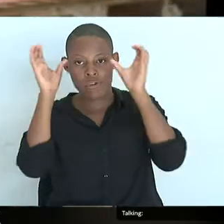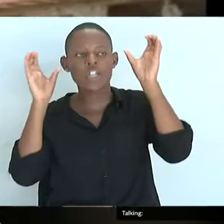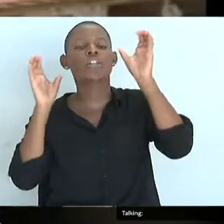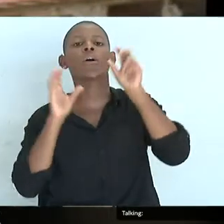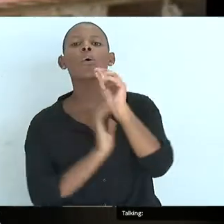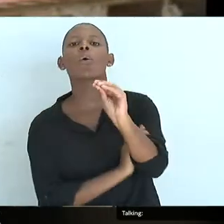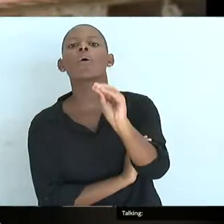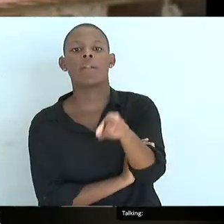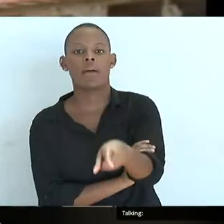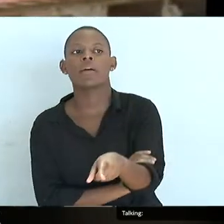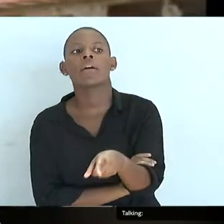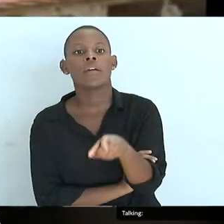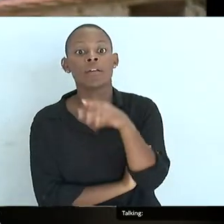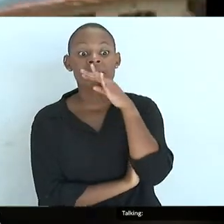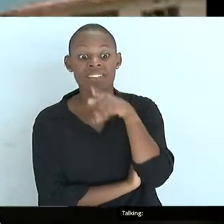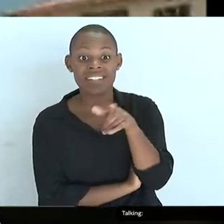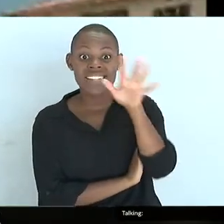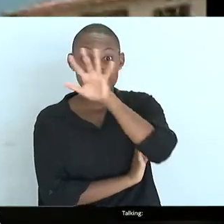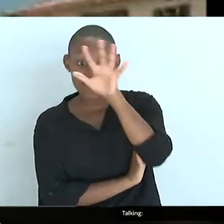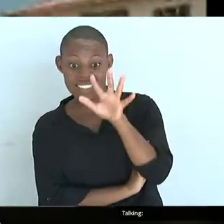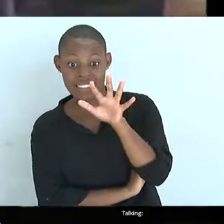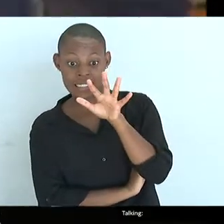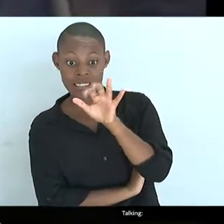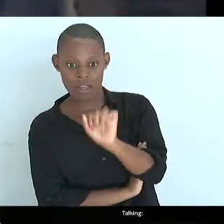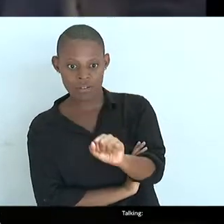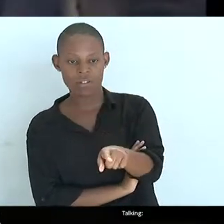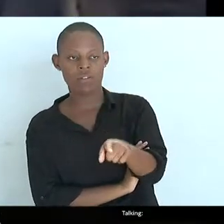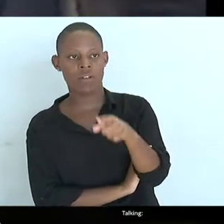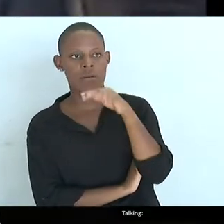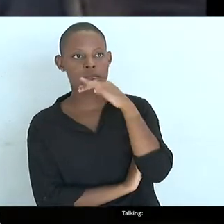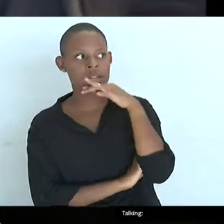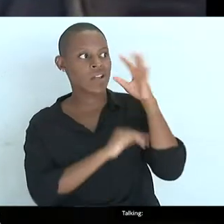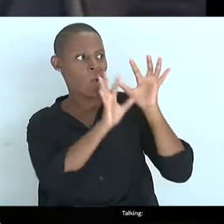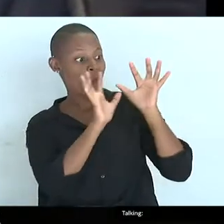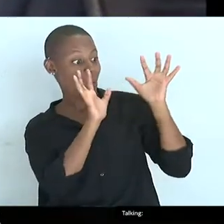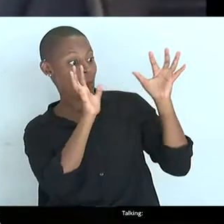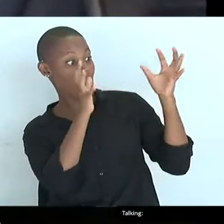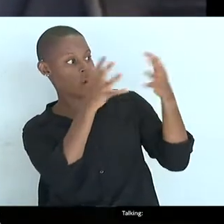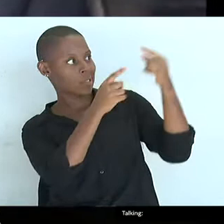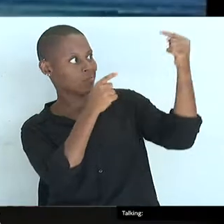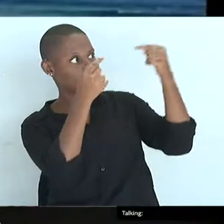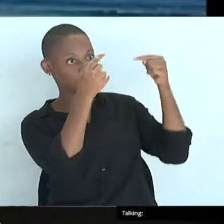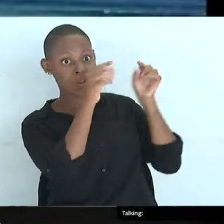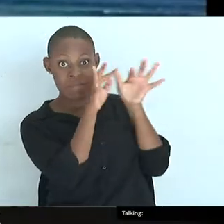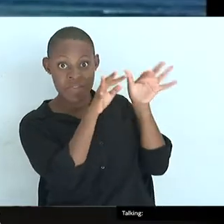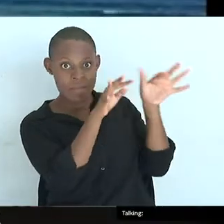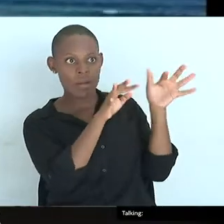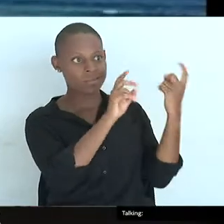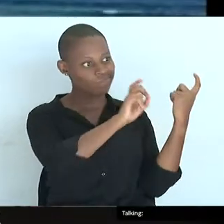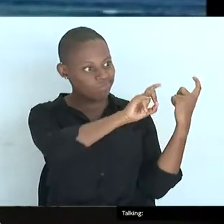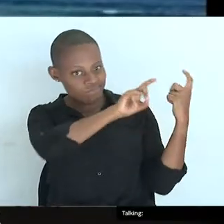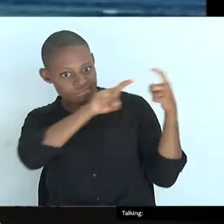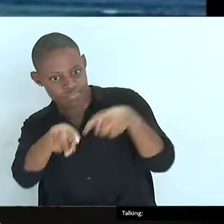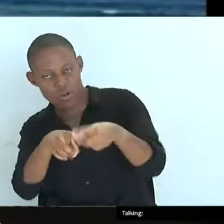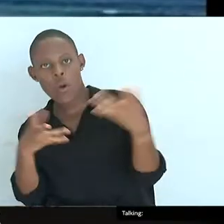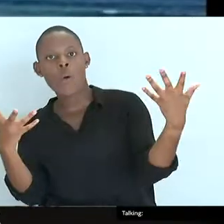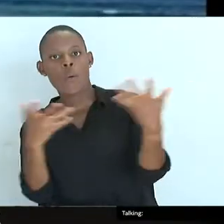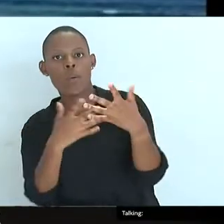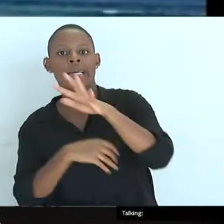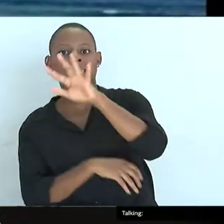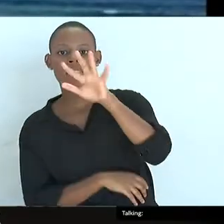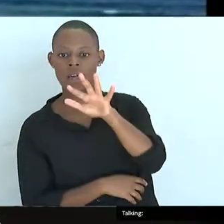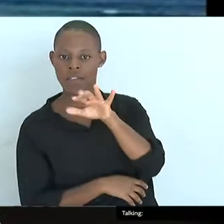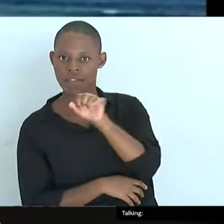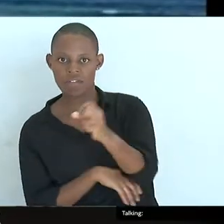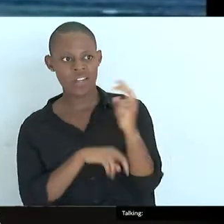It is South Africa's playground with tourists coming from all corners of the world to enjoy the abundant